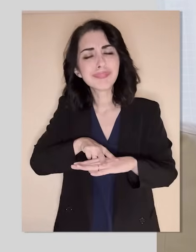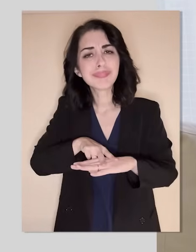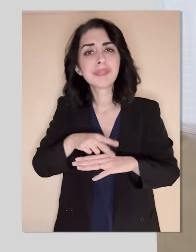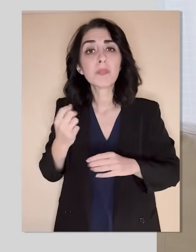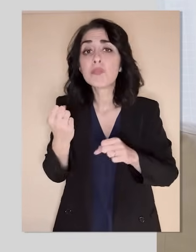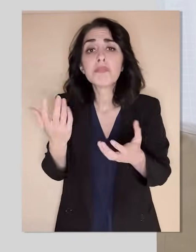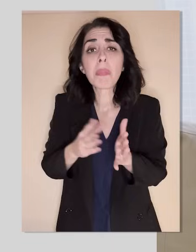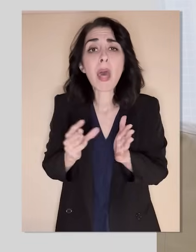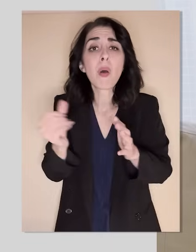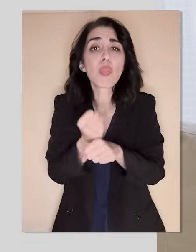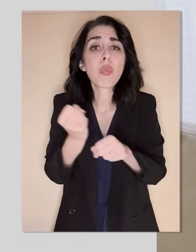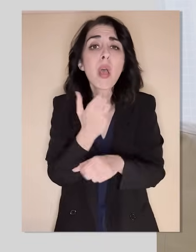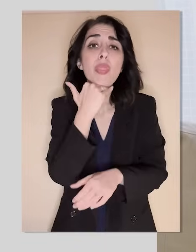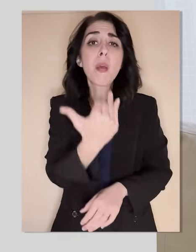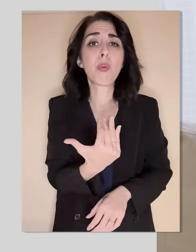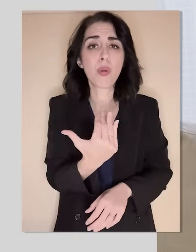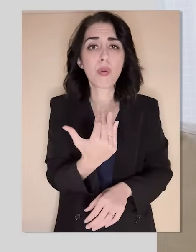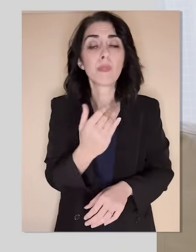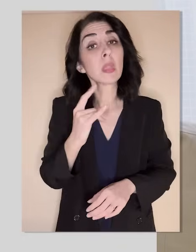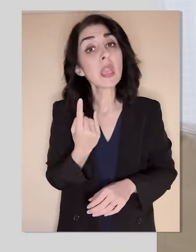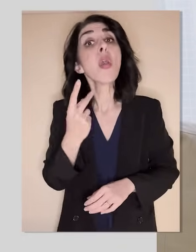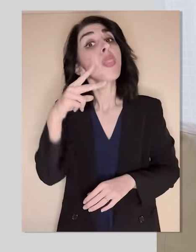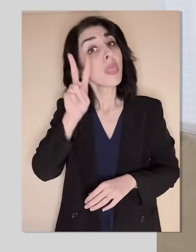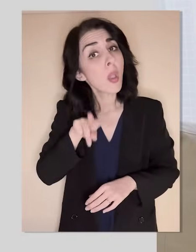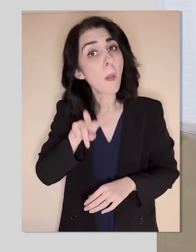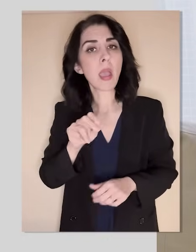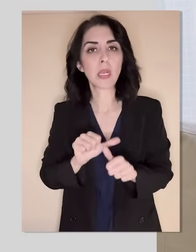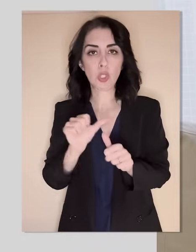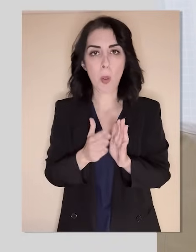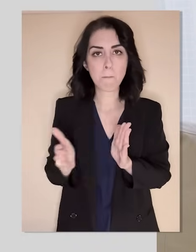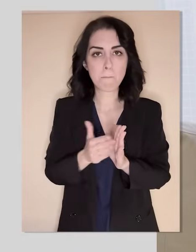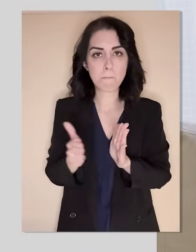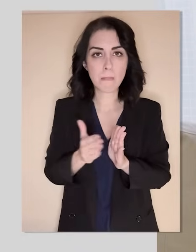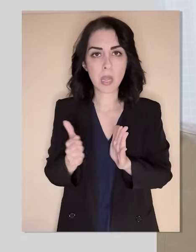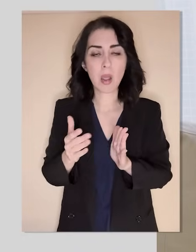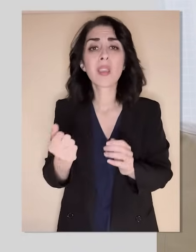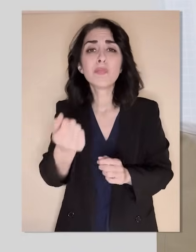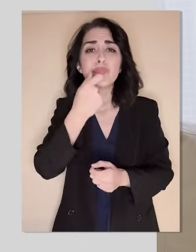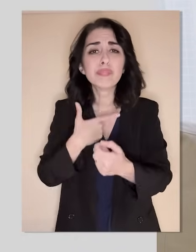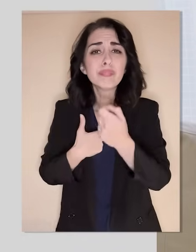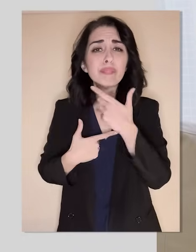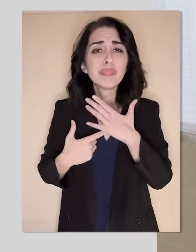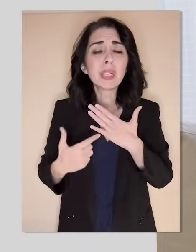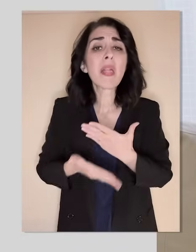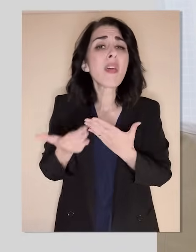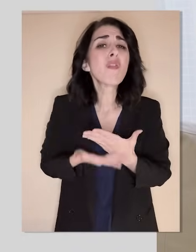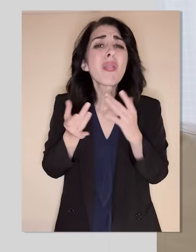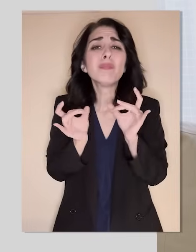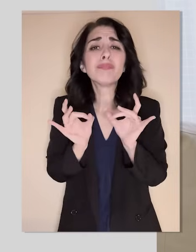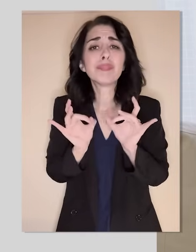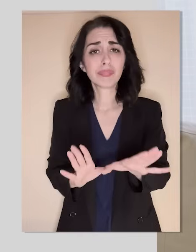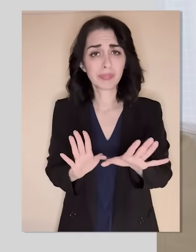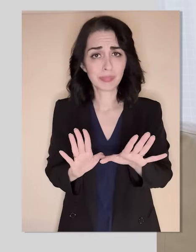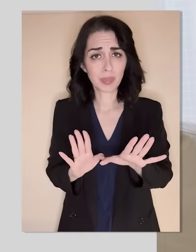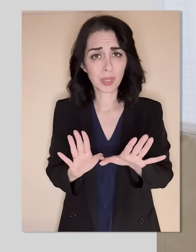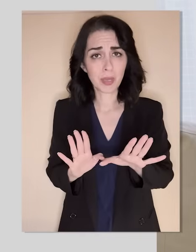a month and nothing works on them to get them better and they have severe disability, I think